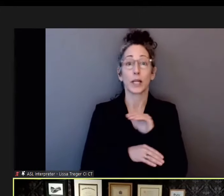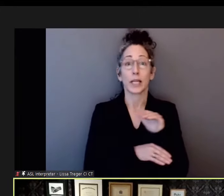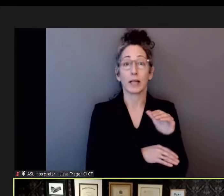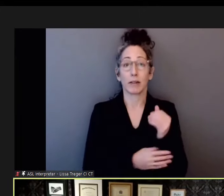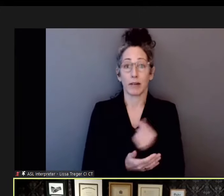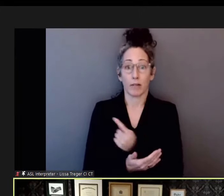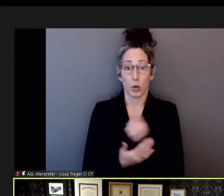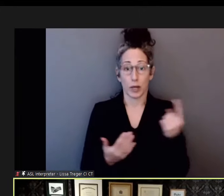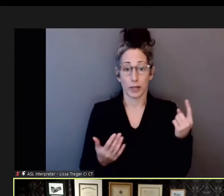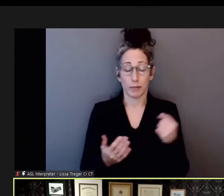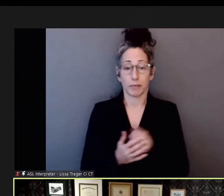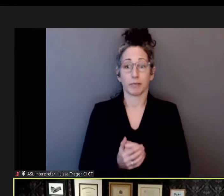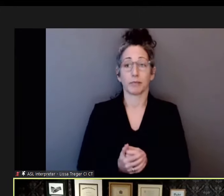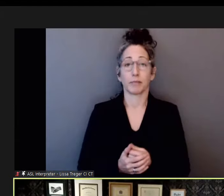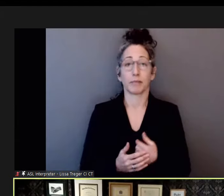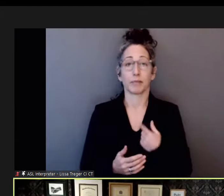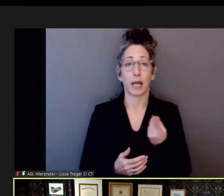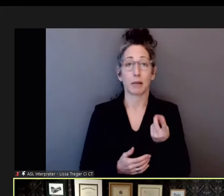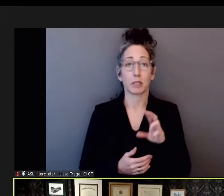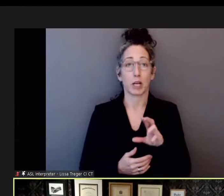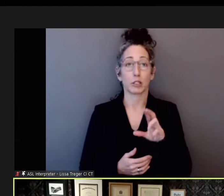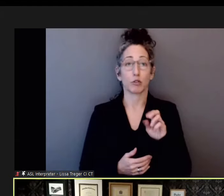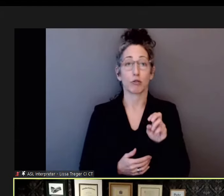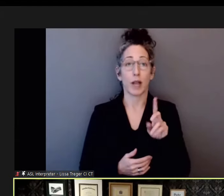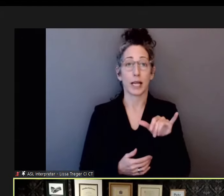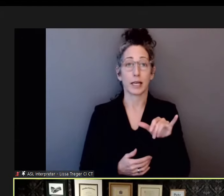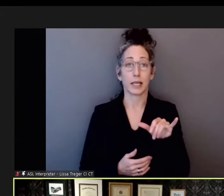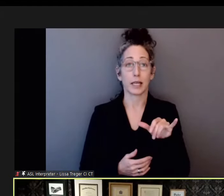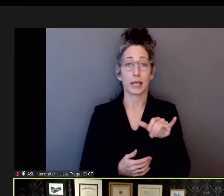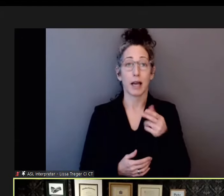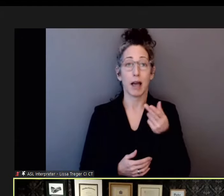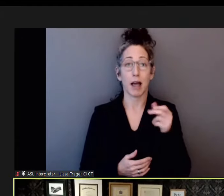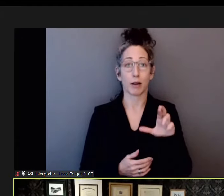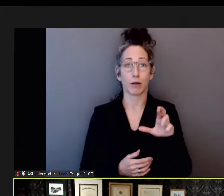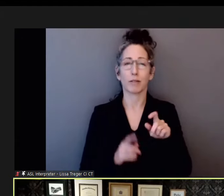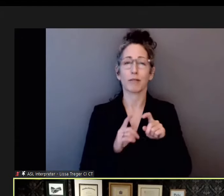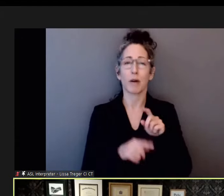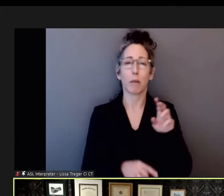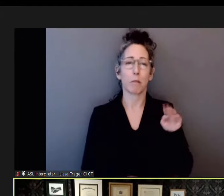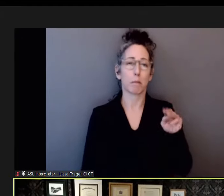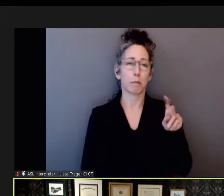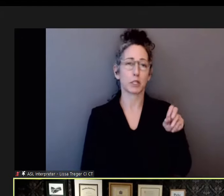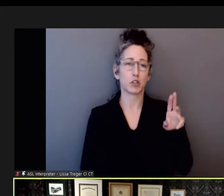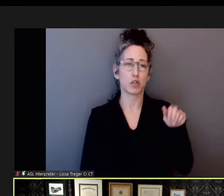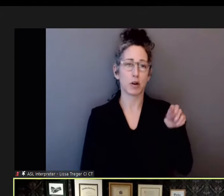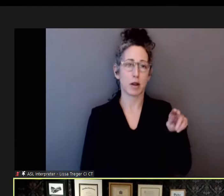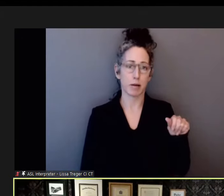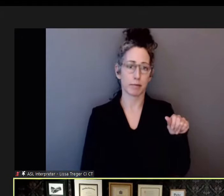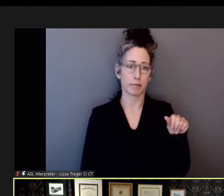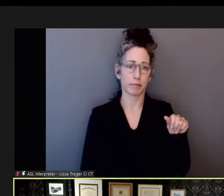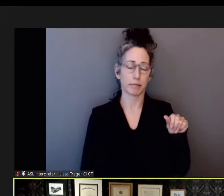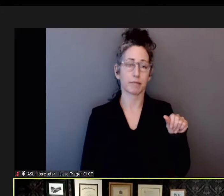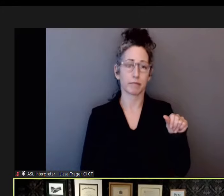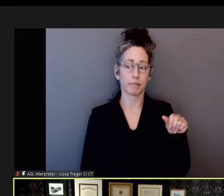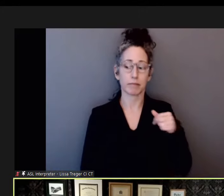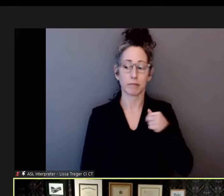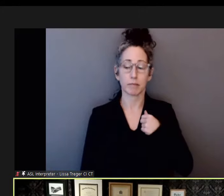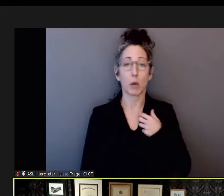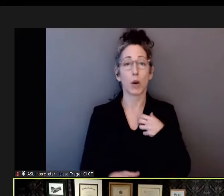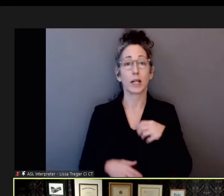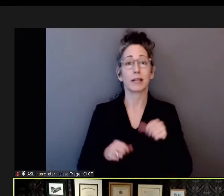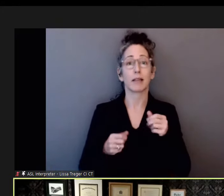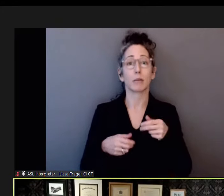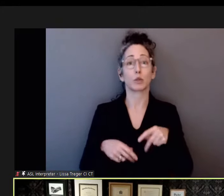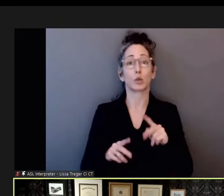everybody. I'm Dr. Randy Heyer from Moderna, and tonight I'd like to take this opportunity to share with